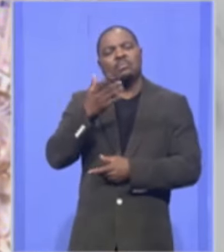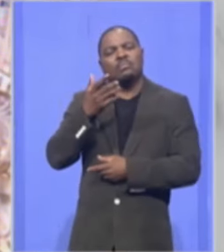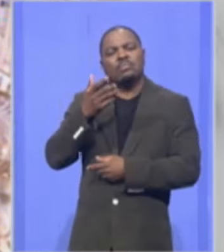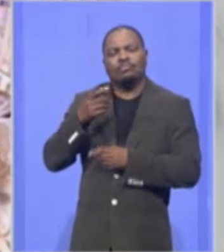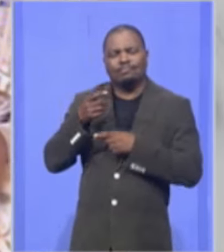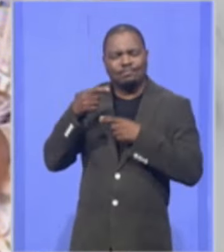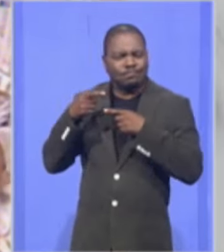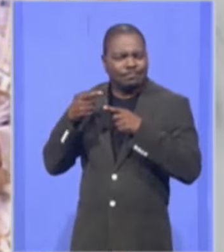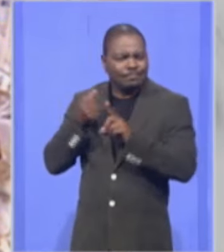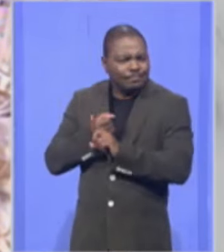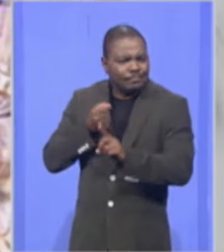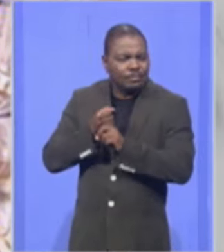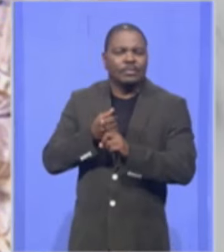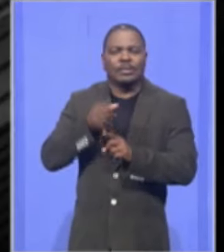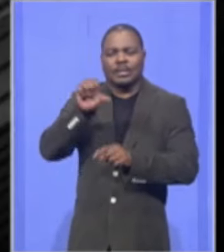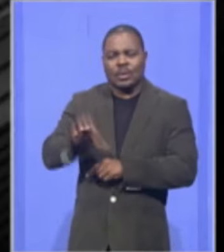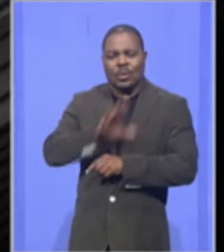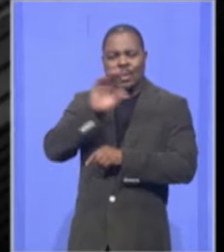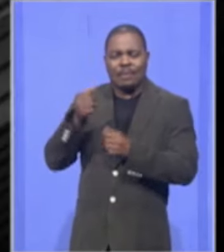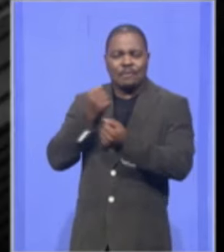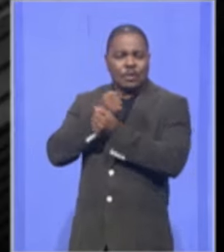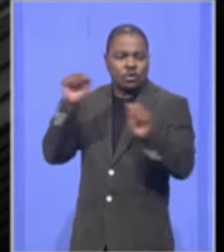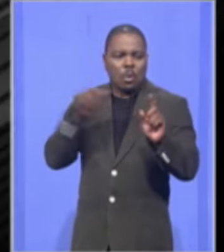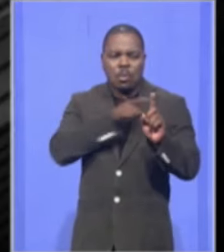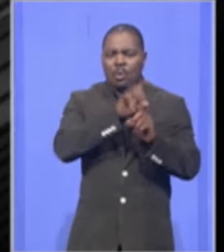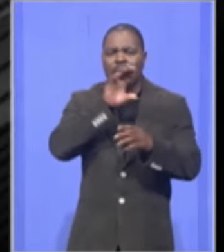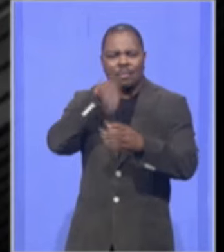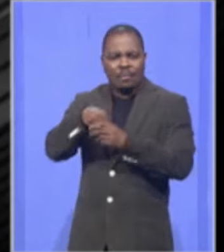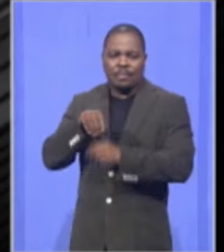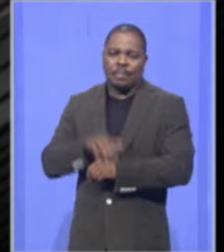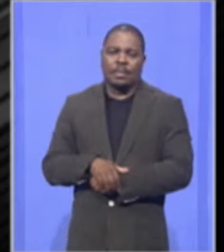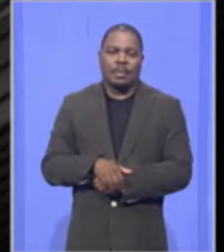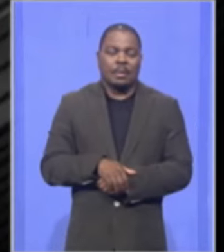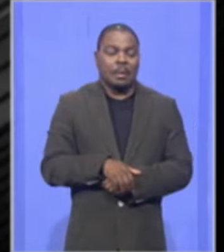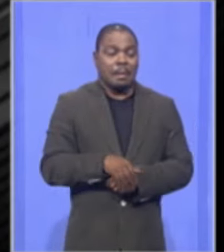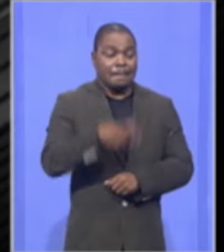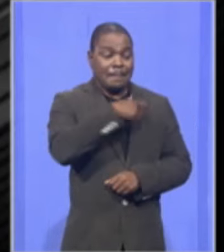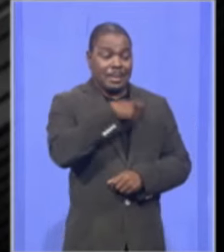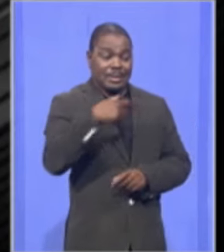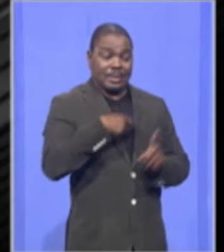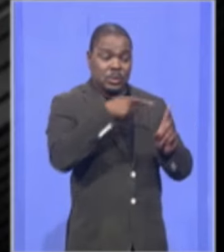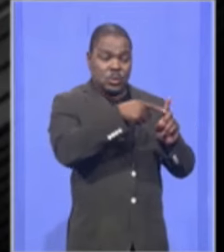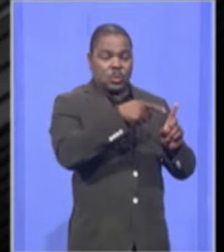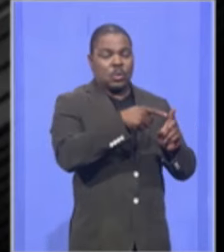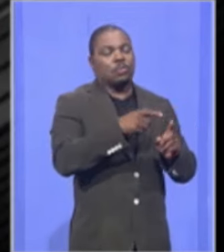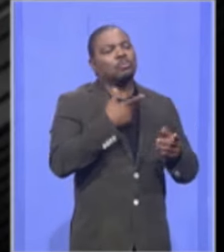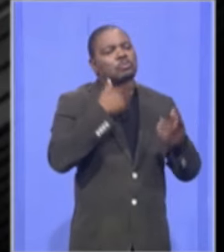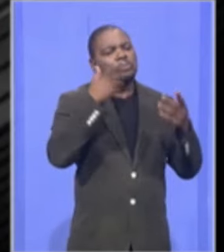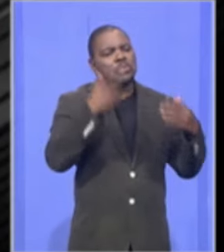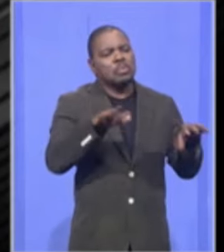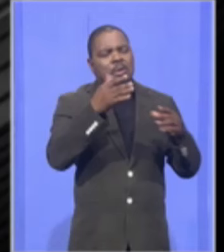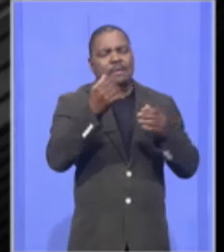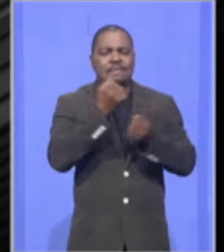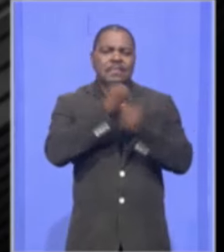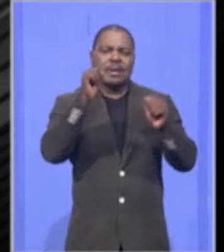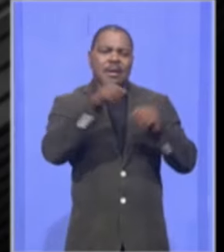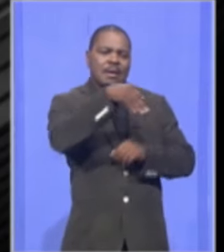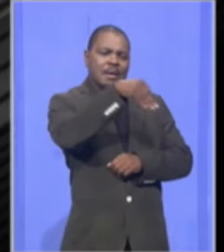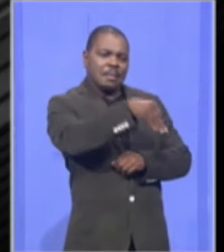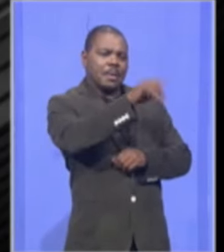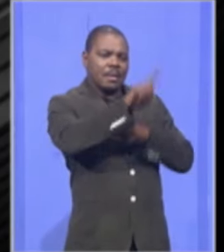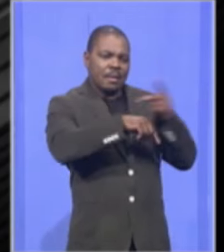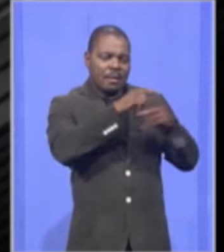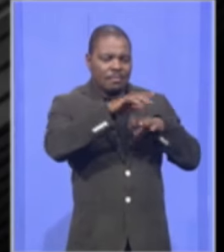le kgololesego ya Afrika Borwa. President Nujoma's leadership of a free Namibia laid the foundation for the